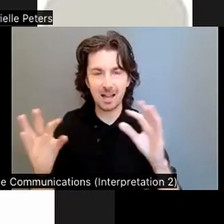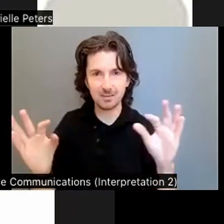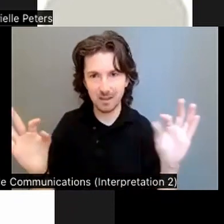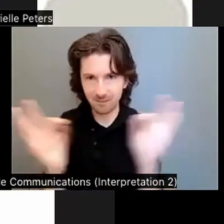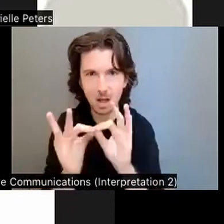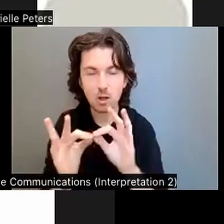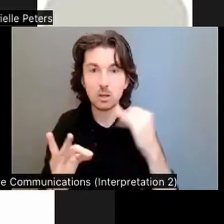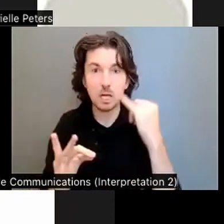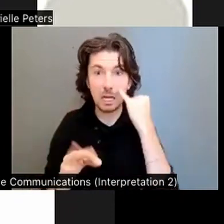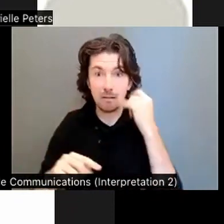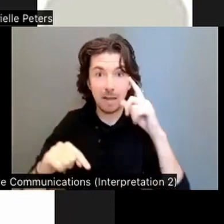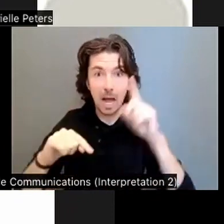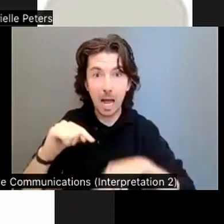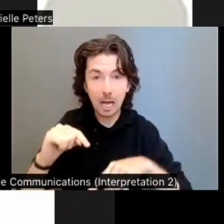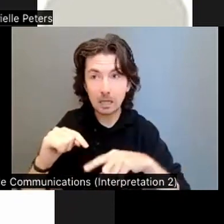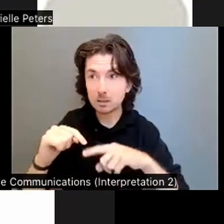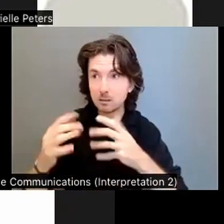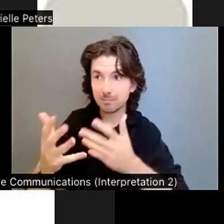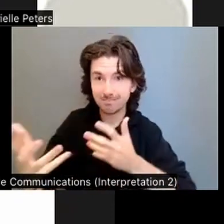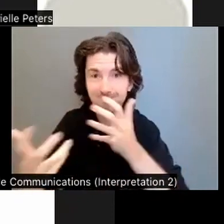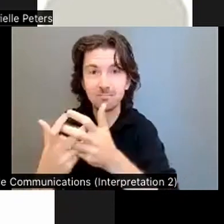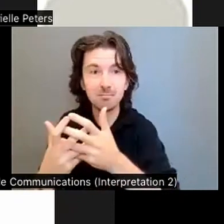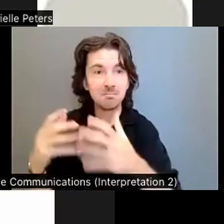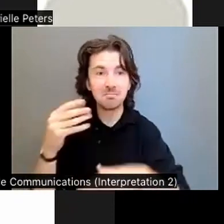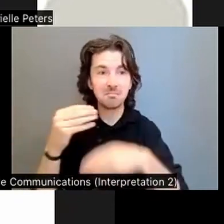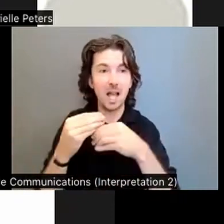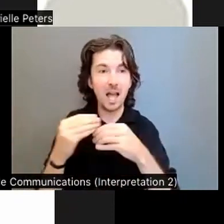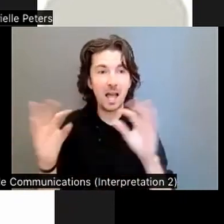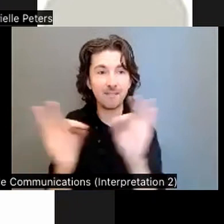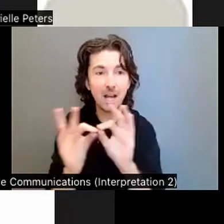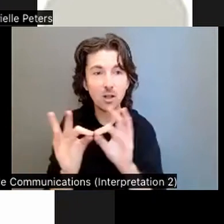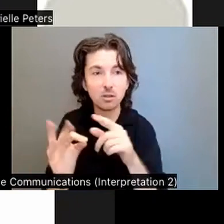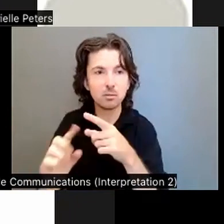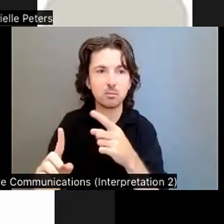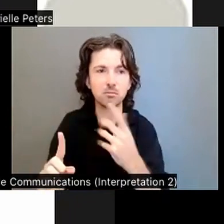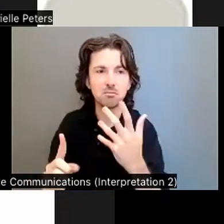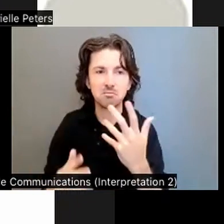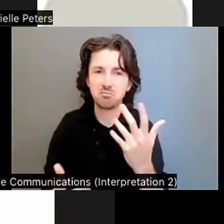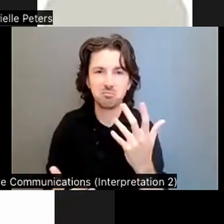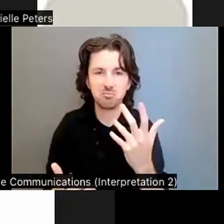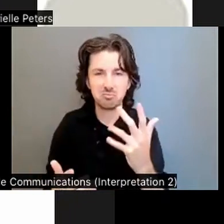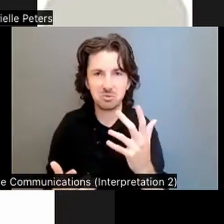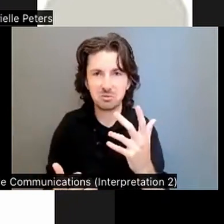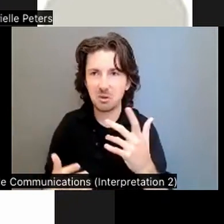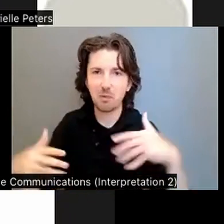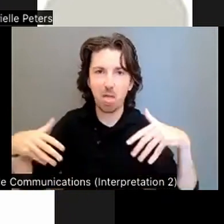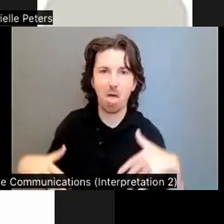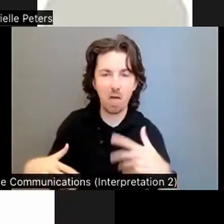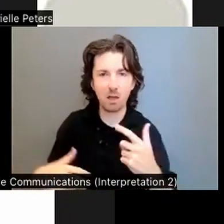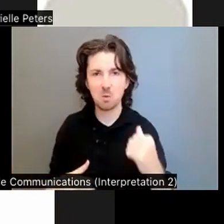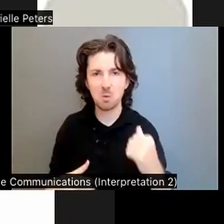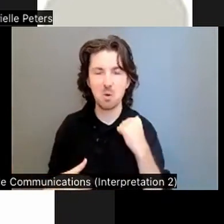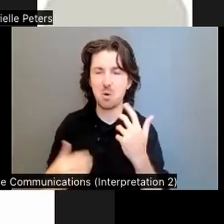there are all of these myriad of ways in which overtly and covertly disabled people